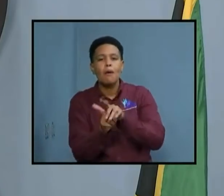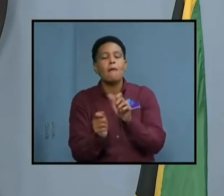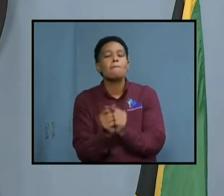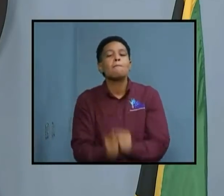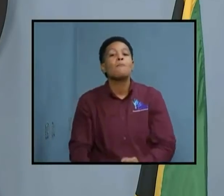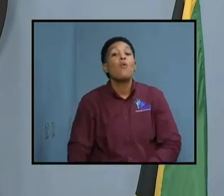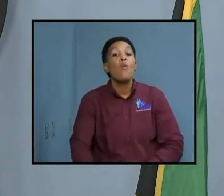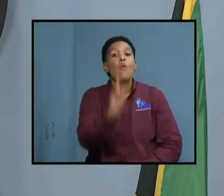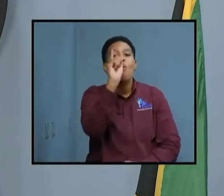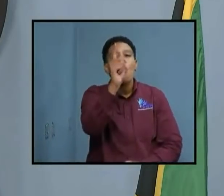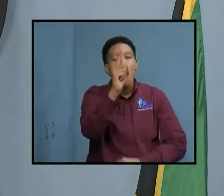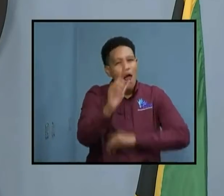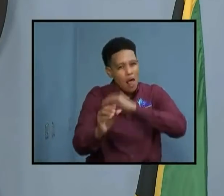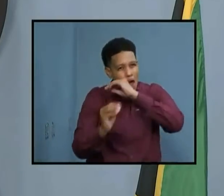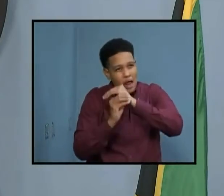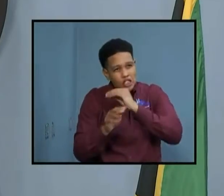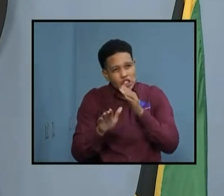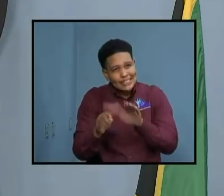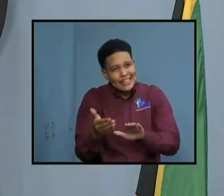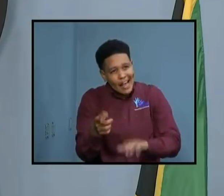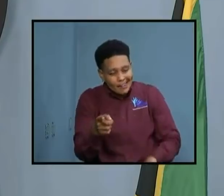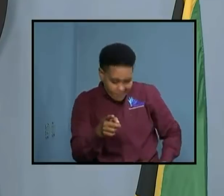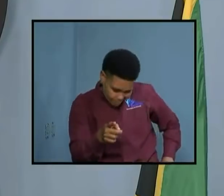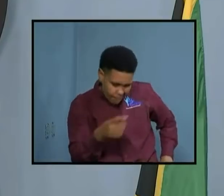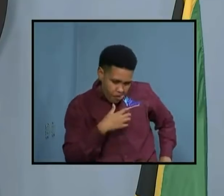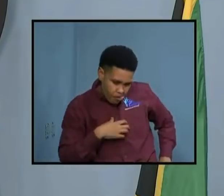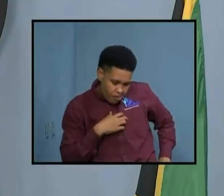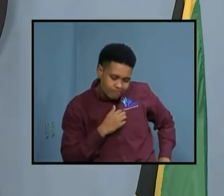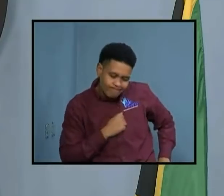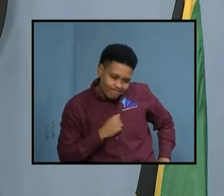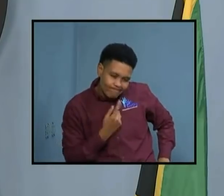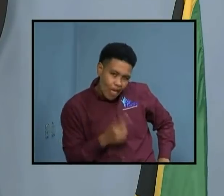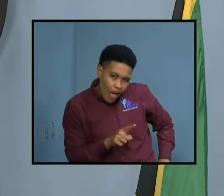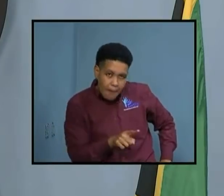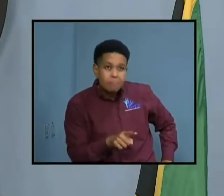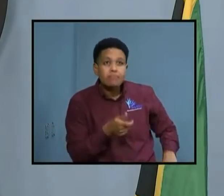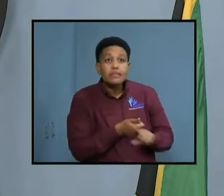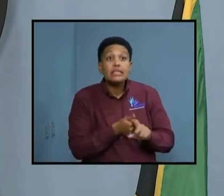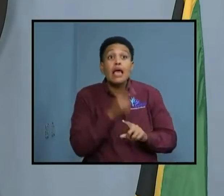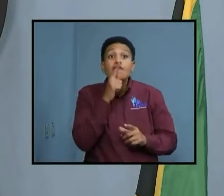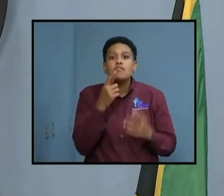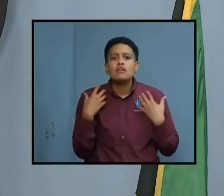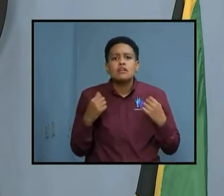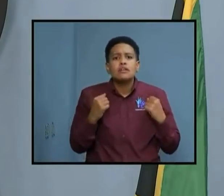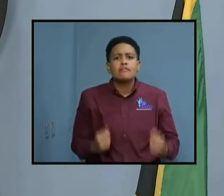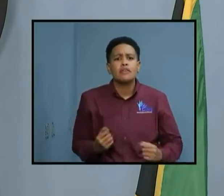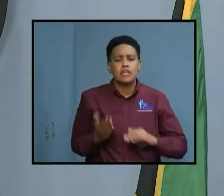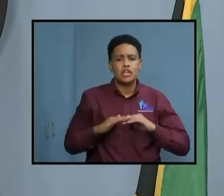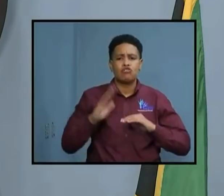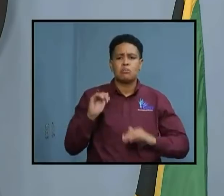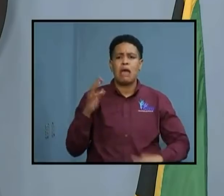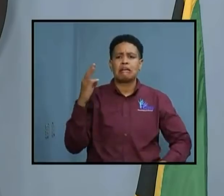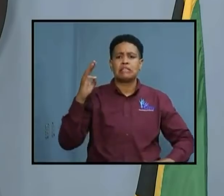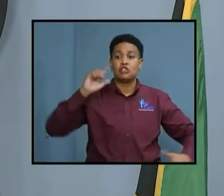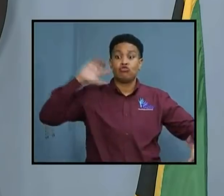one death. Recoveries have increased by 16, bringing the total number of persons